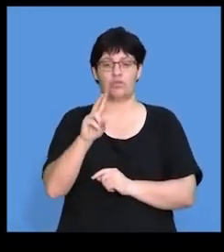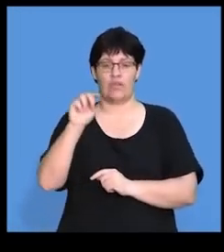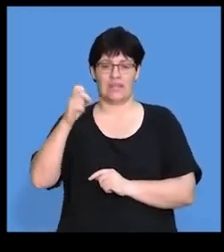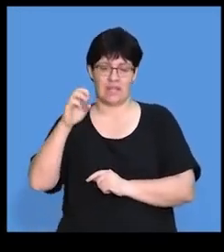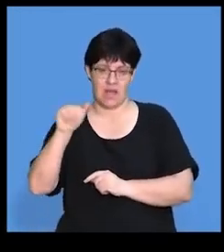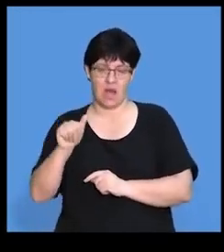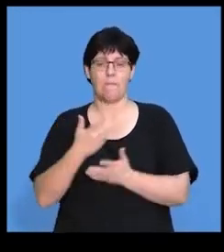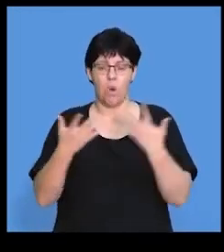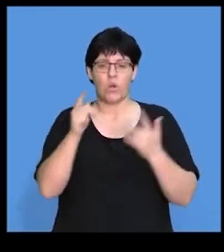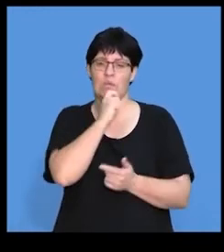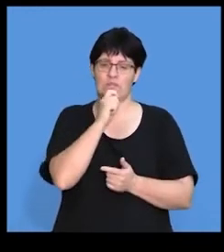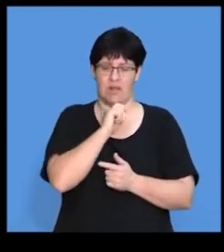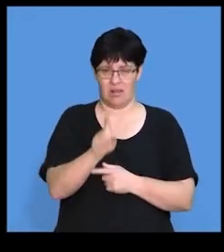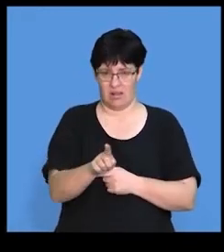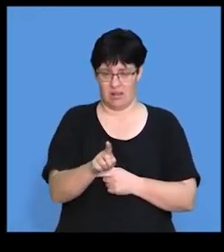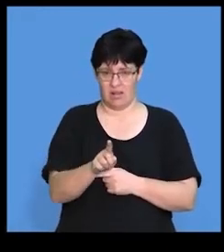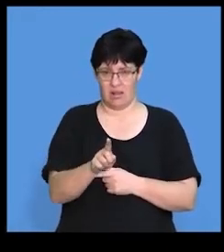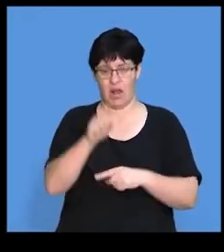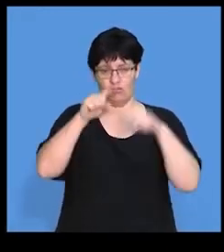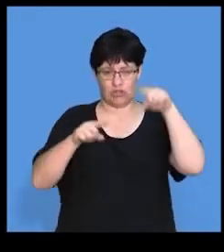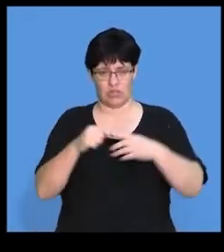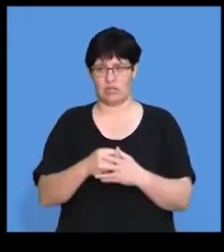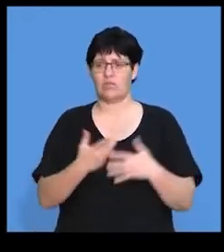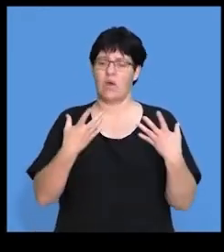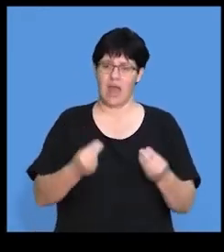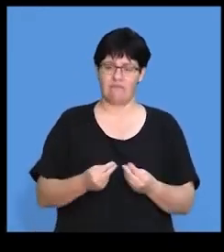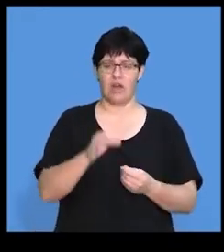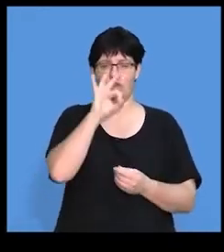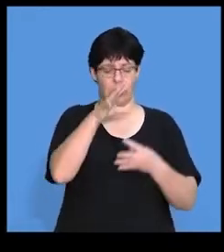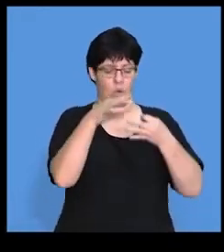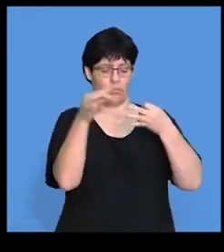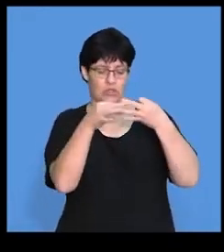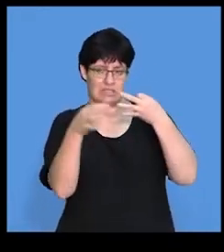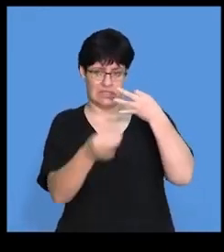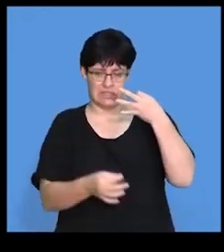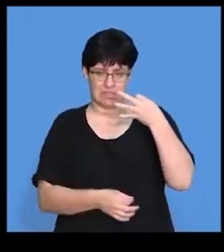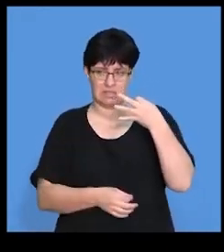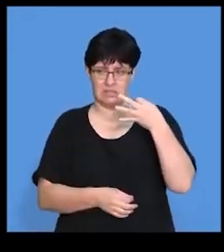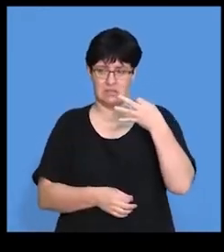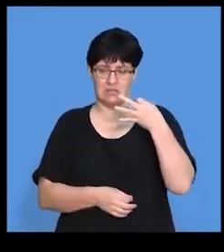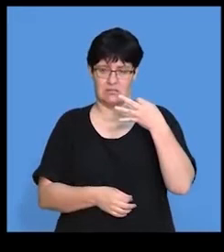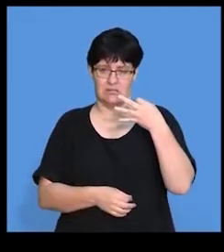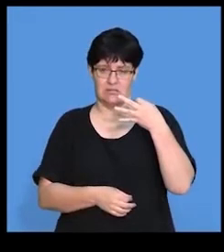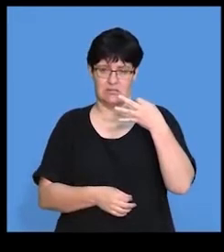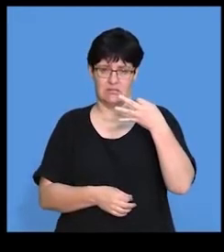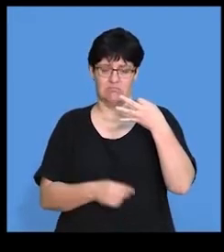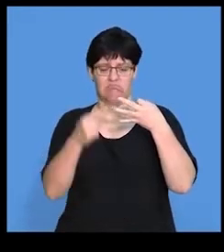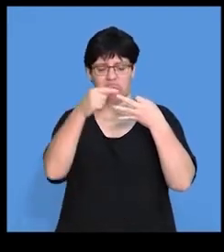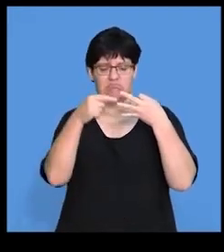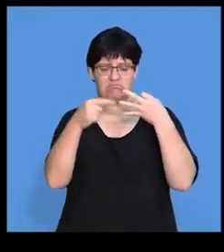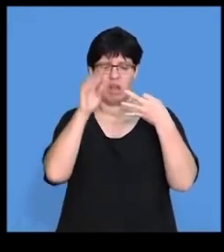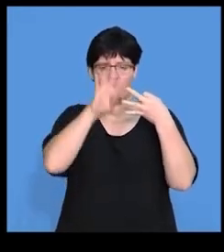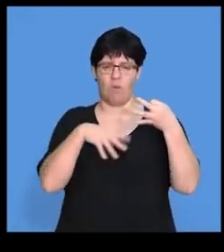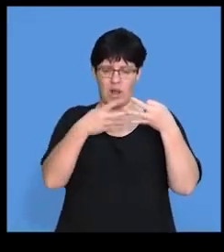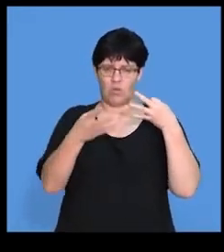more usable ratio. So always with cos of 2 theta, you've got your 3 options, the 3